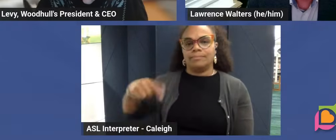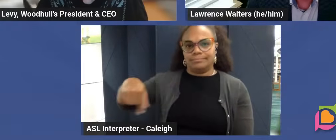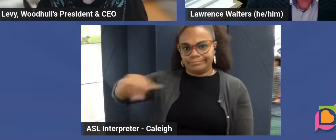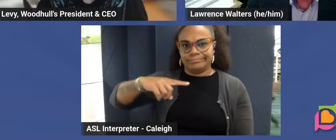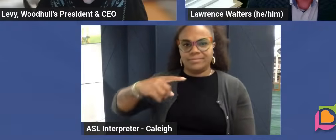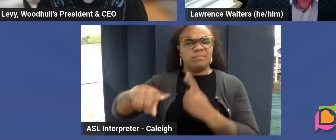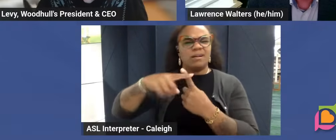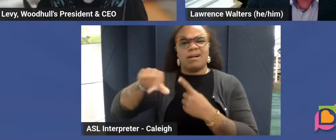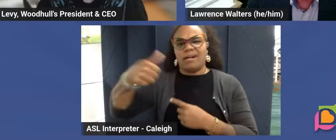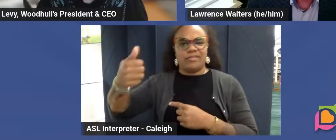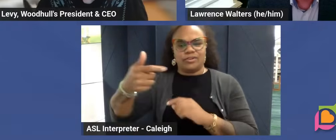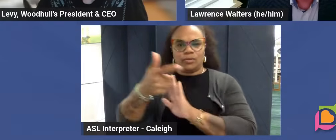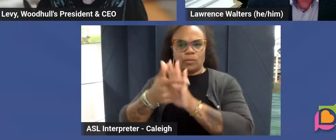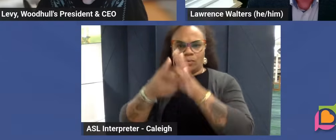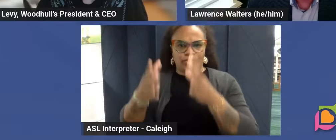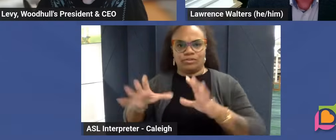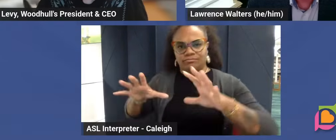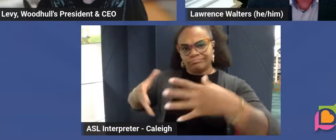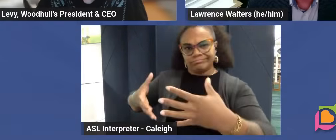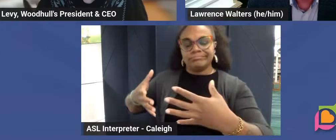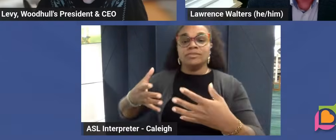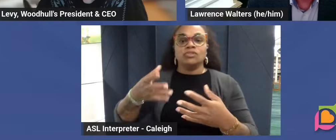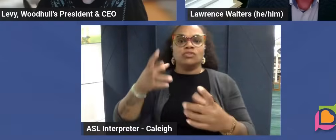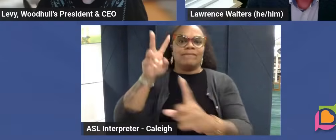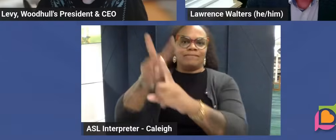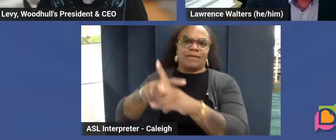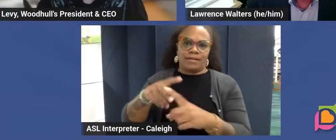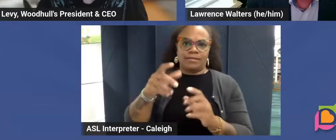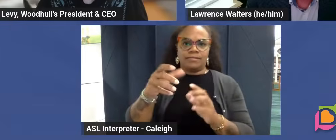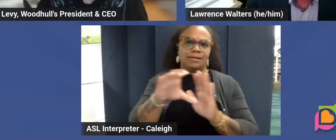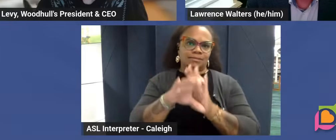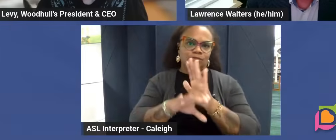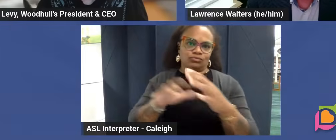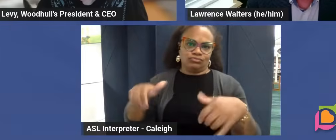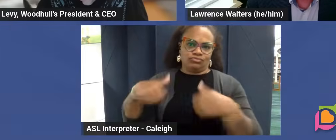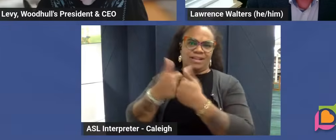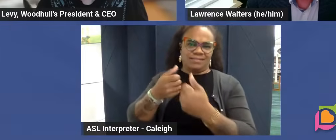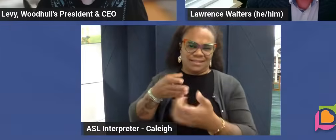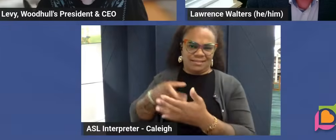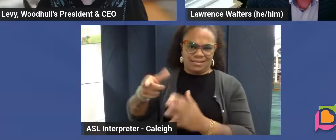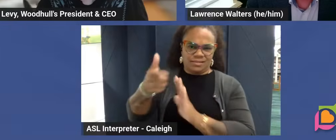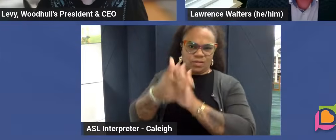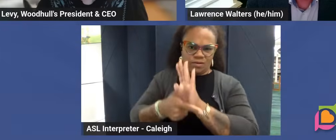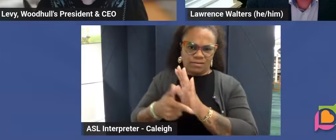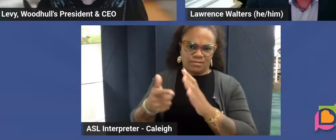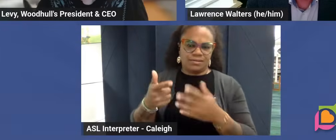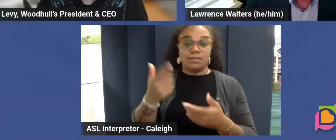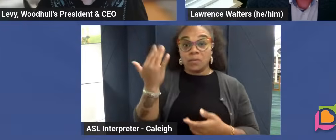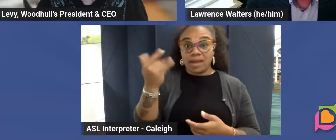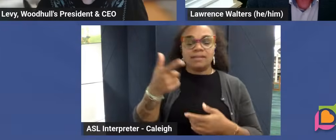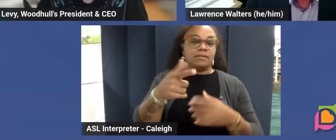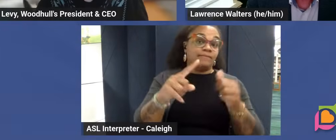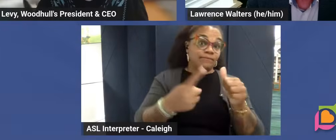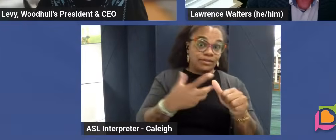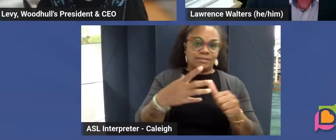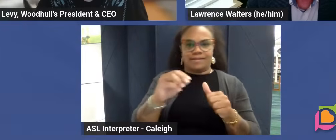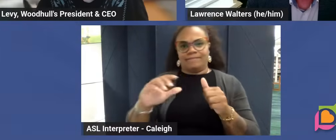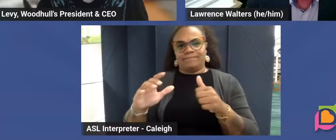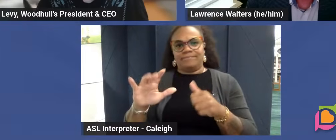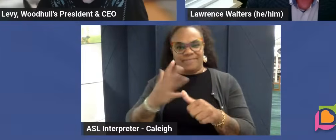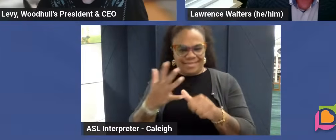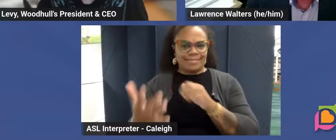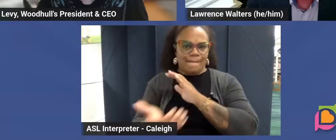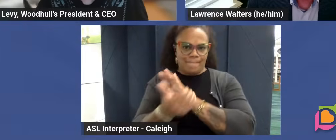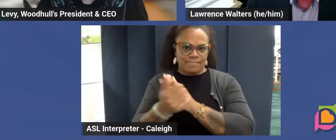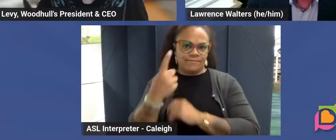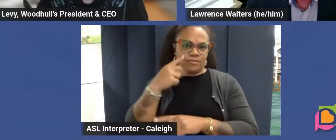law firms to file a constitutional challenge to this law based on the First Amendment and the Fifth Amendment to the United